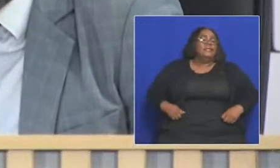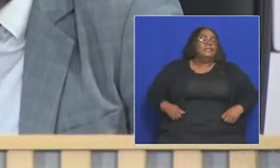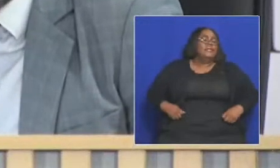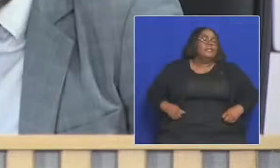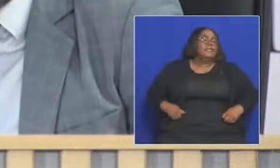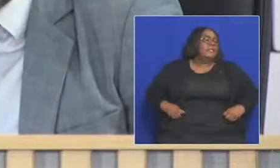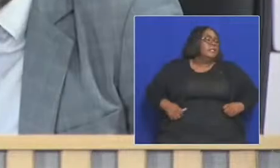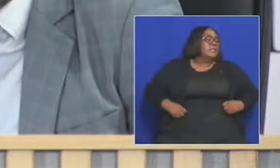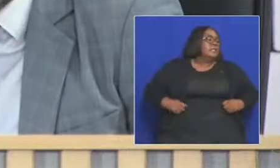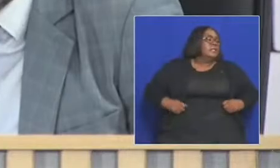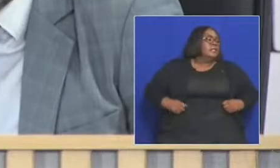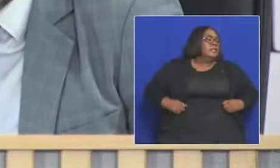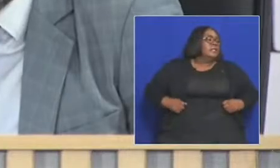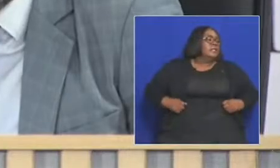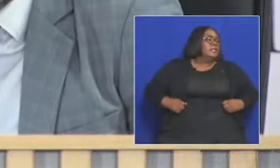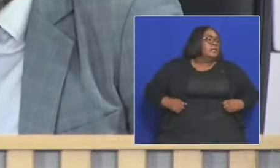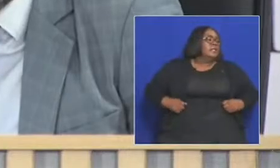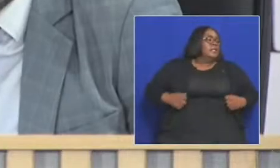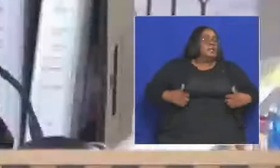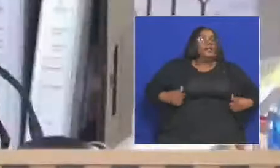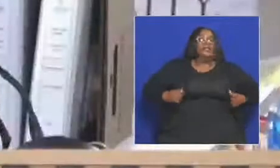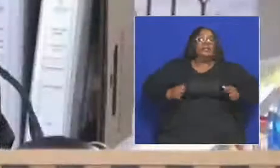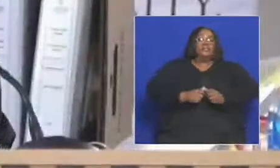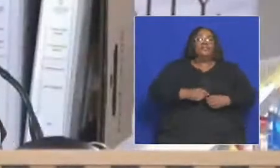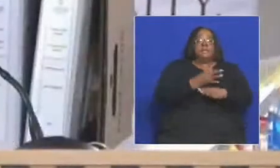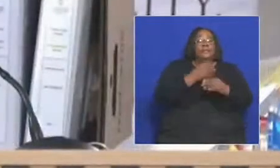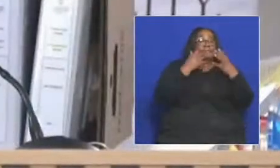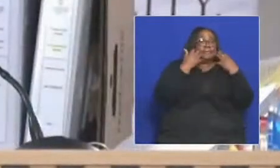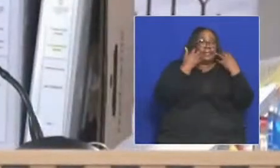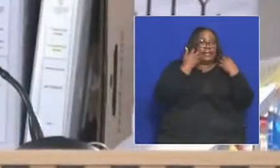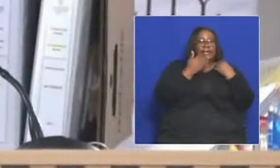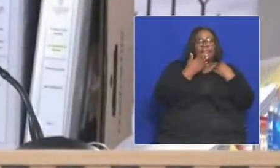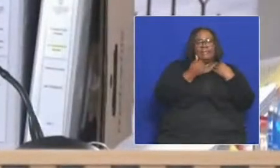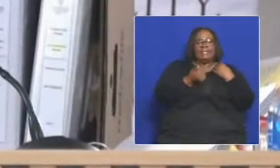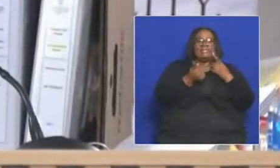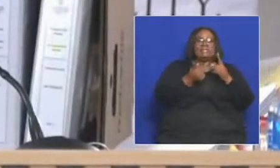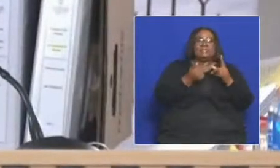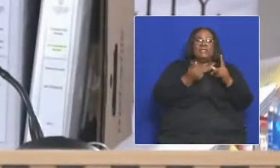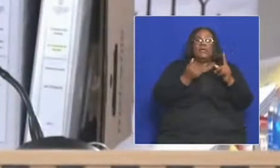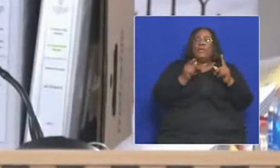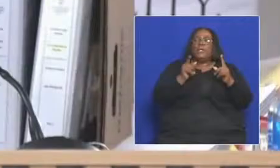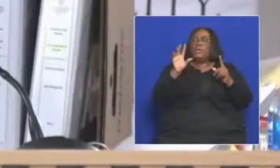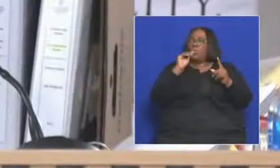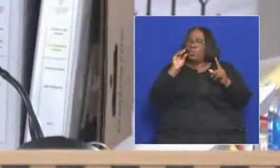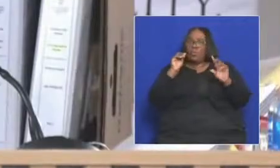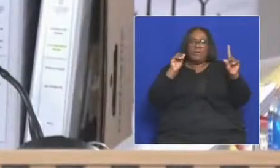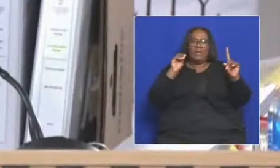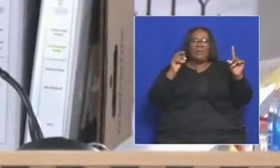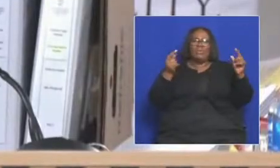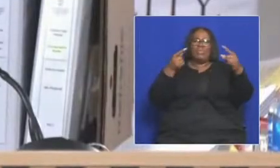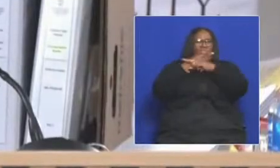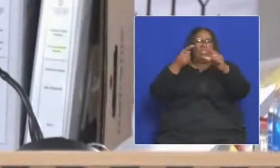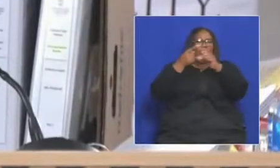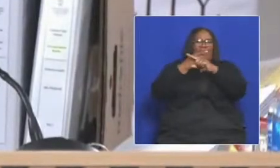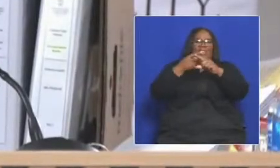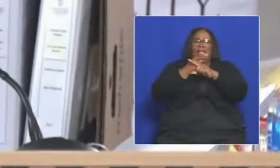Chair. And I too, at times, I think I'm guilty of that caution as well.